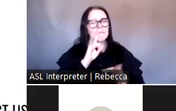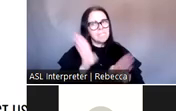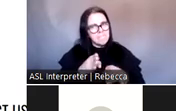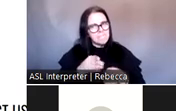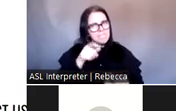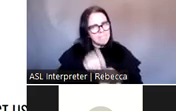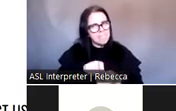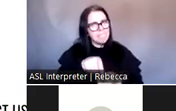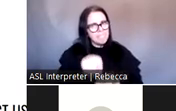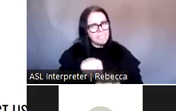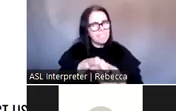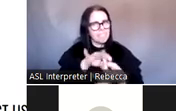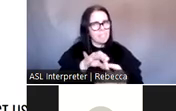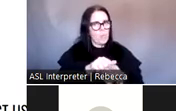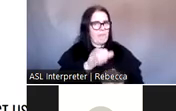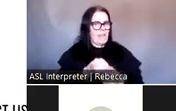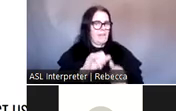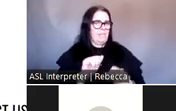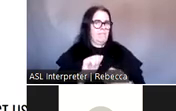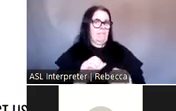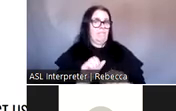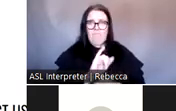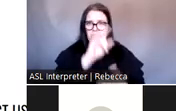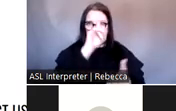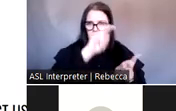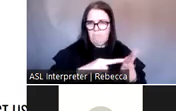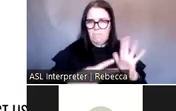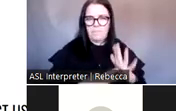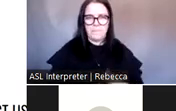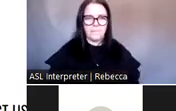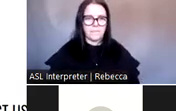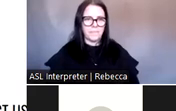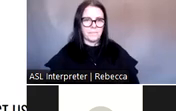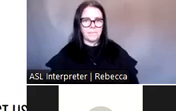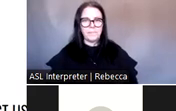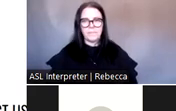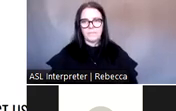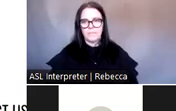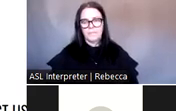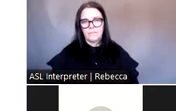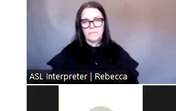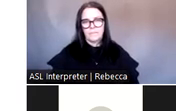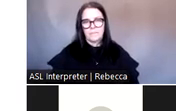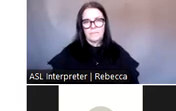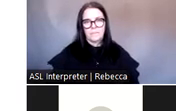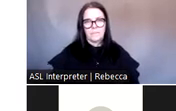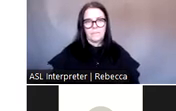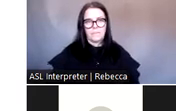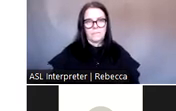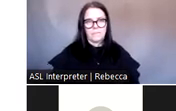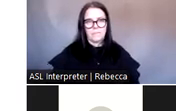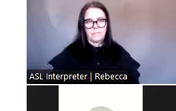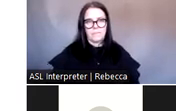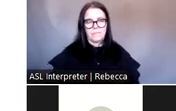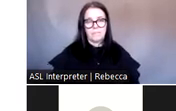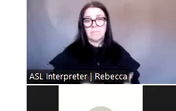expertise that's attached to this micro-credential, as is the intention.